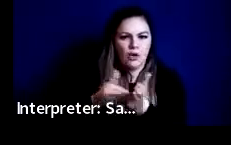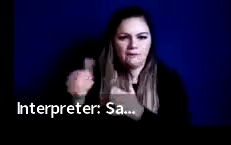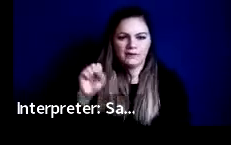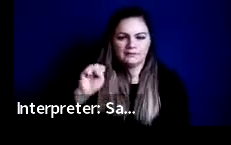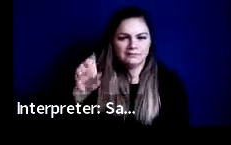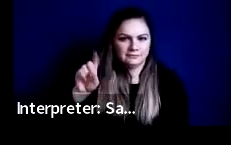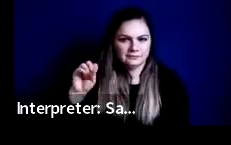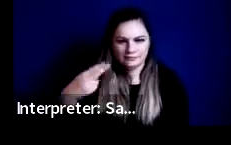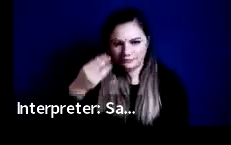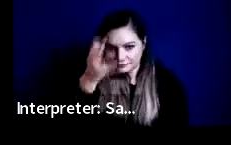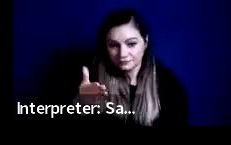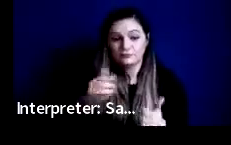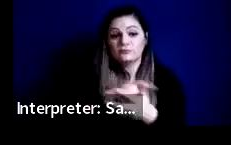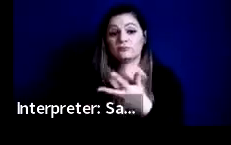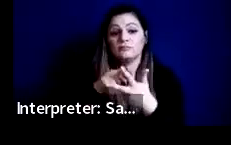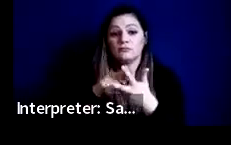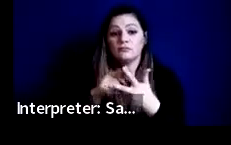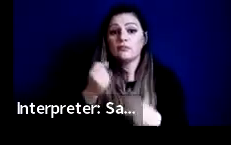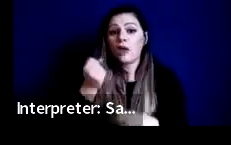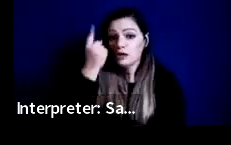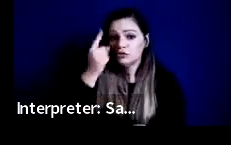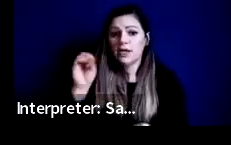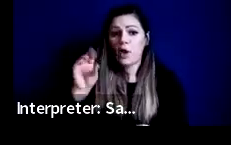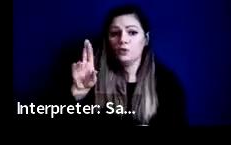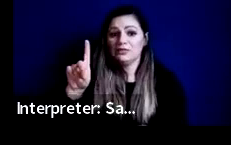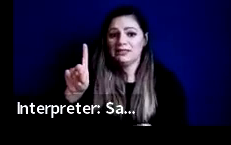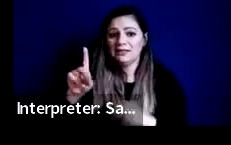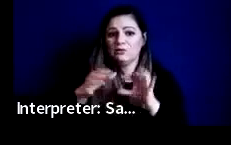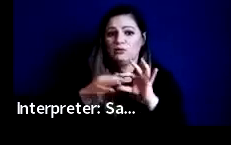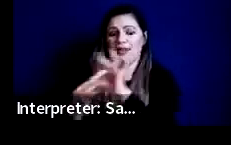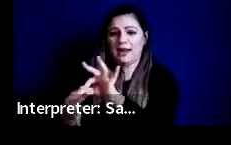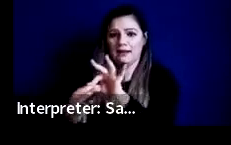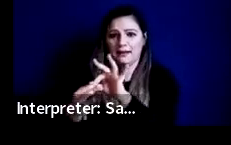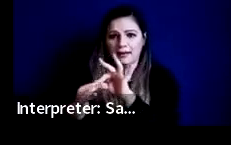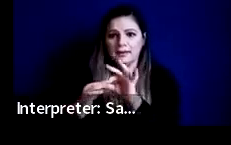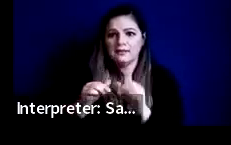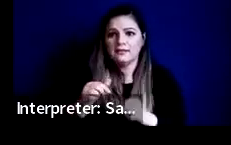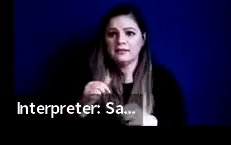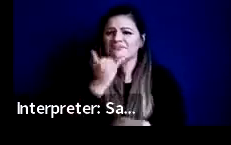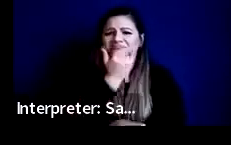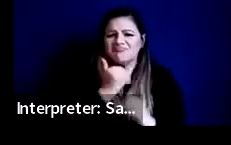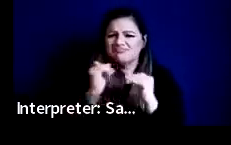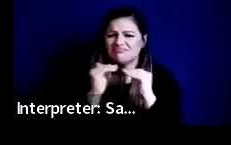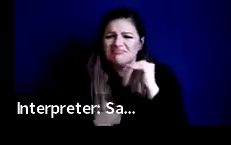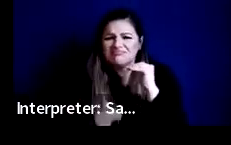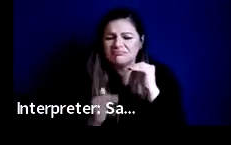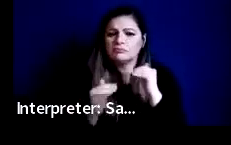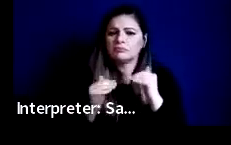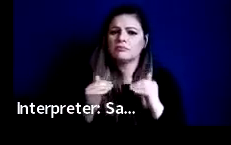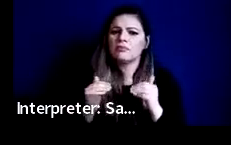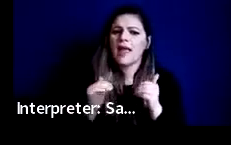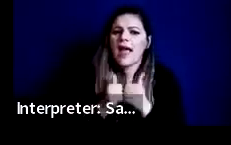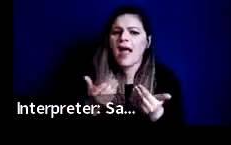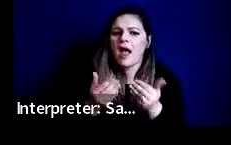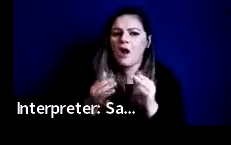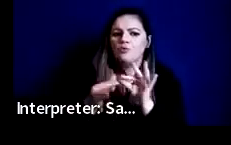related inequities and other health equity issues and inequity issues and how they relate to